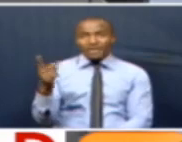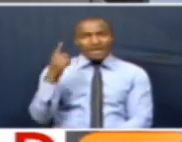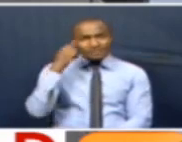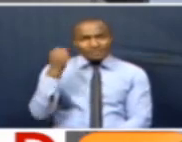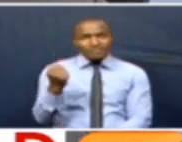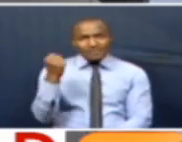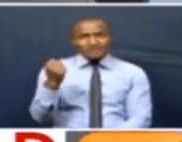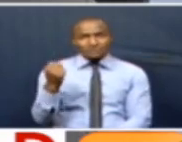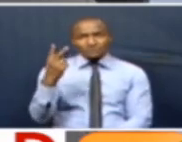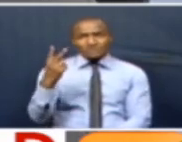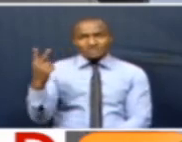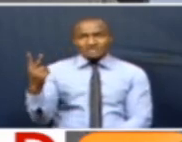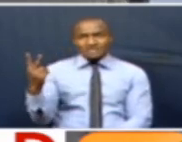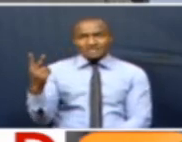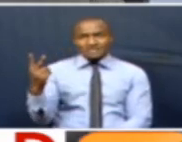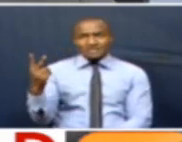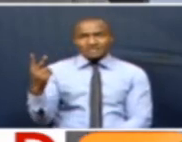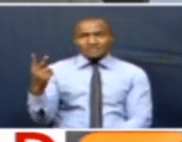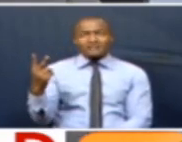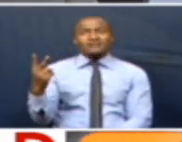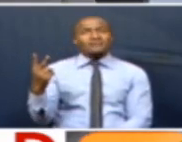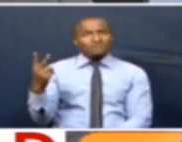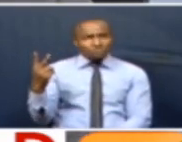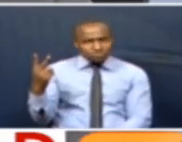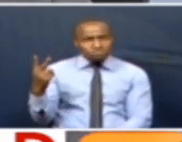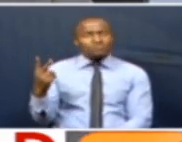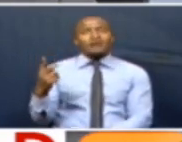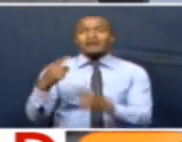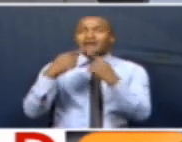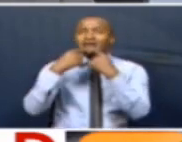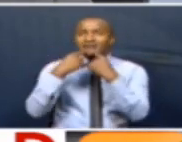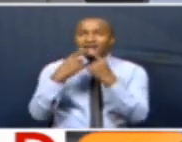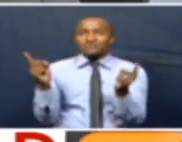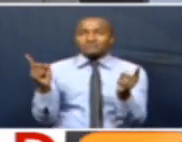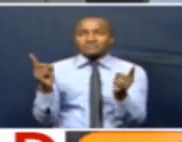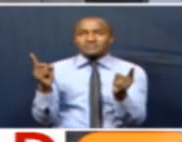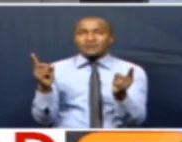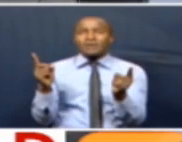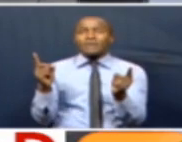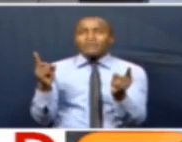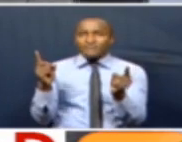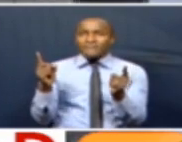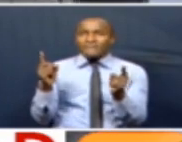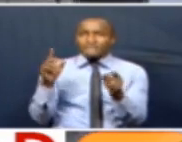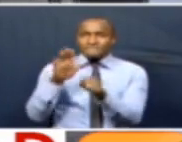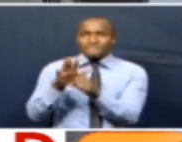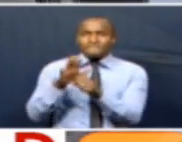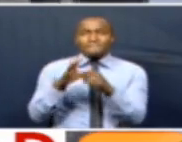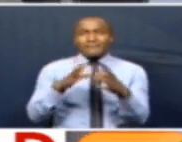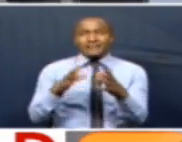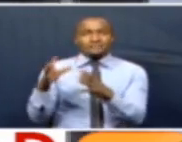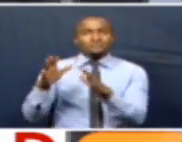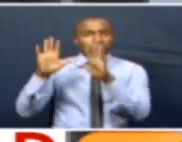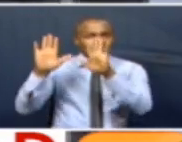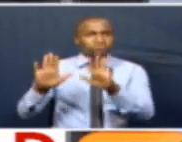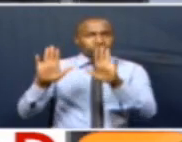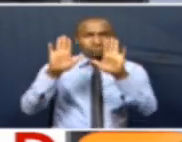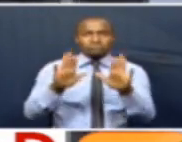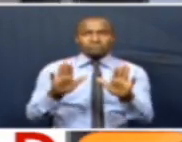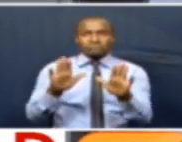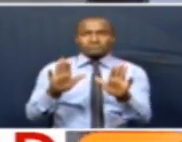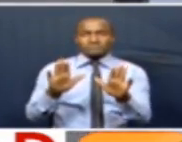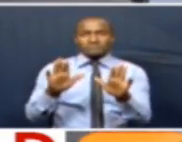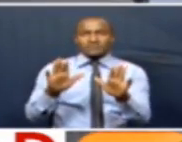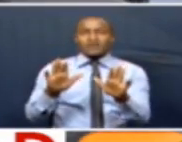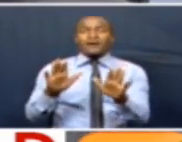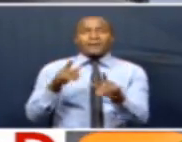May 22nd or something like that, to announce Mount Patinao Crusade. Mm-hmm. Yes. But there was a lot